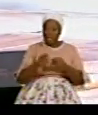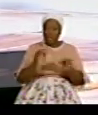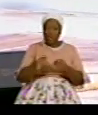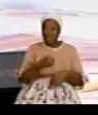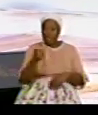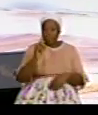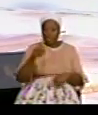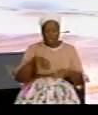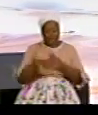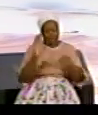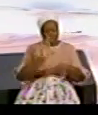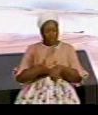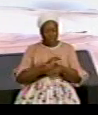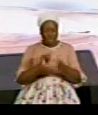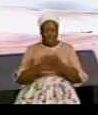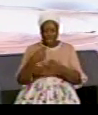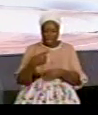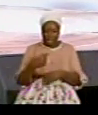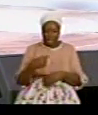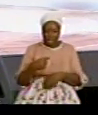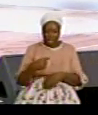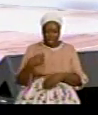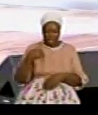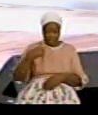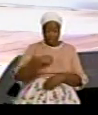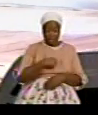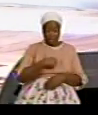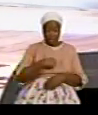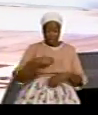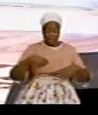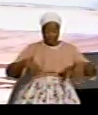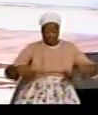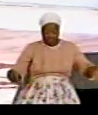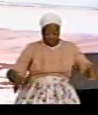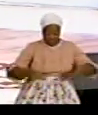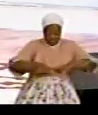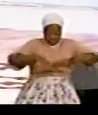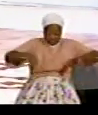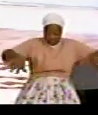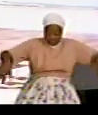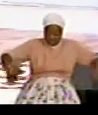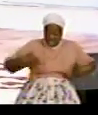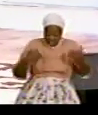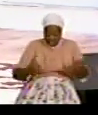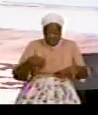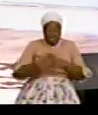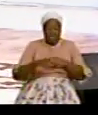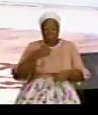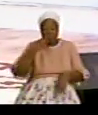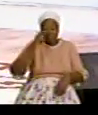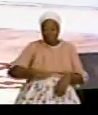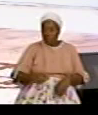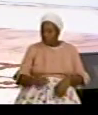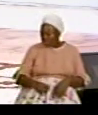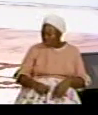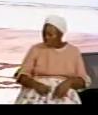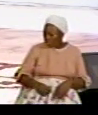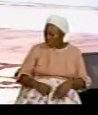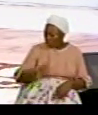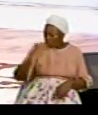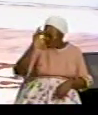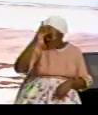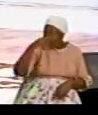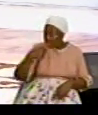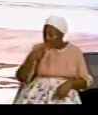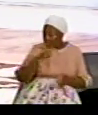says, we are the one now in command, your father says, don't do that, don't listen